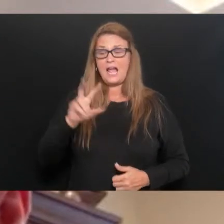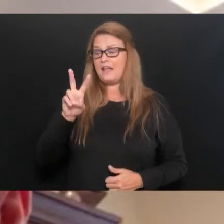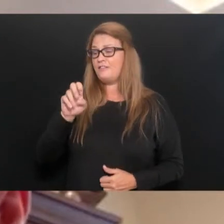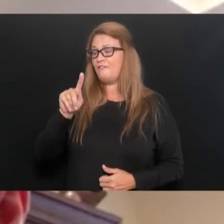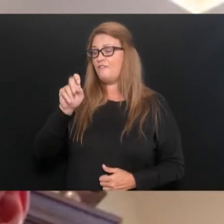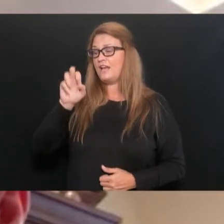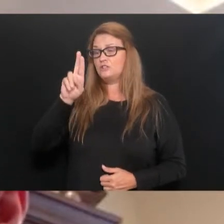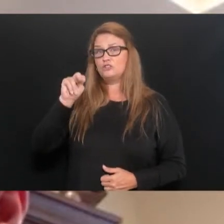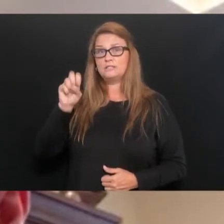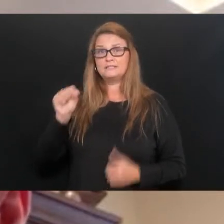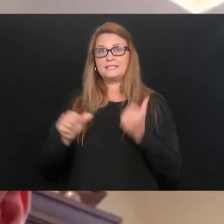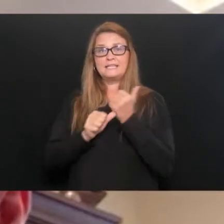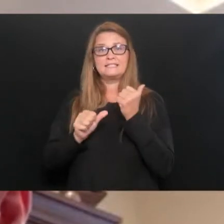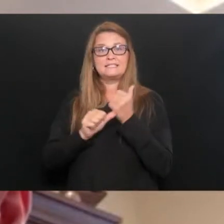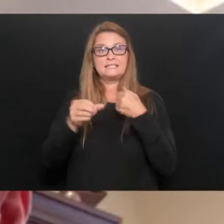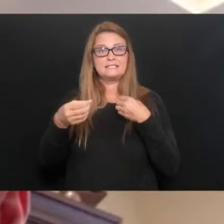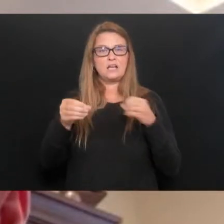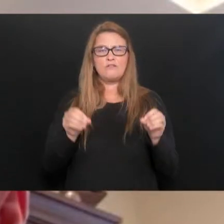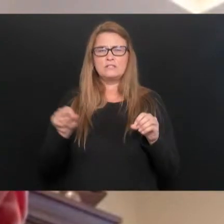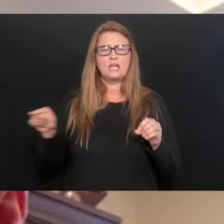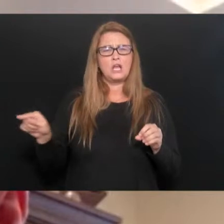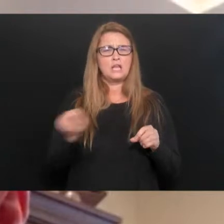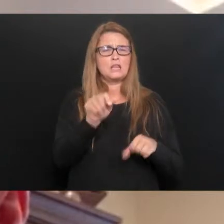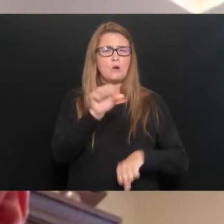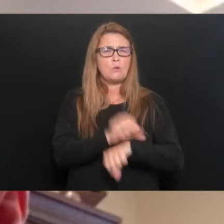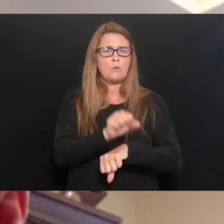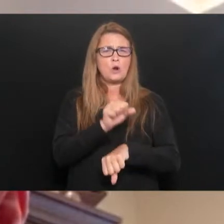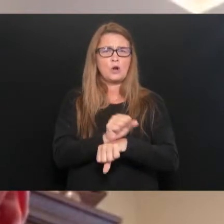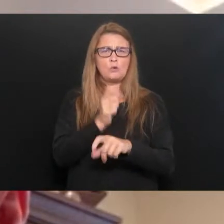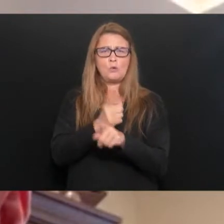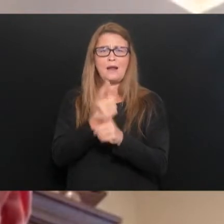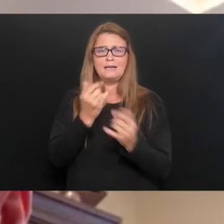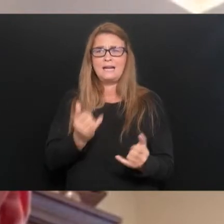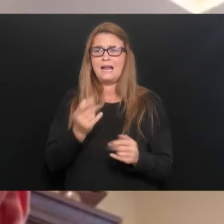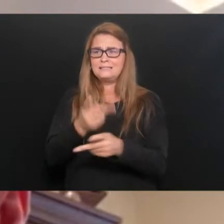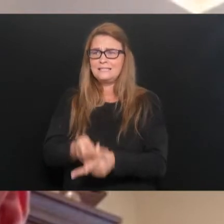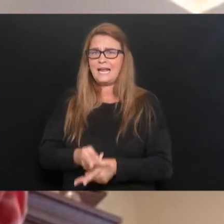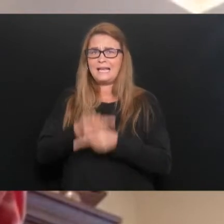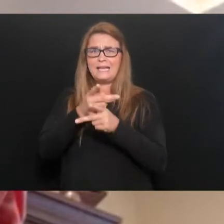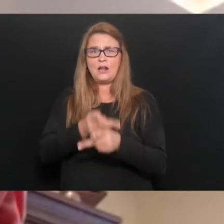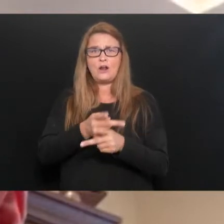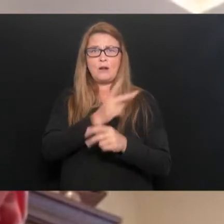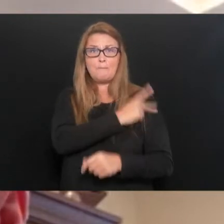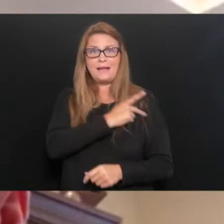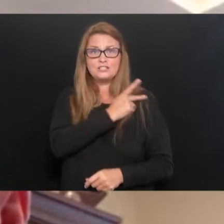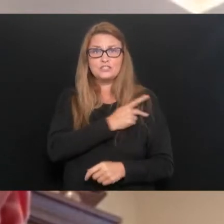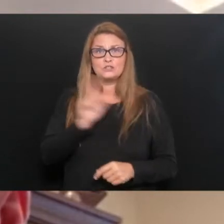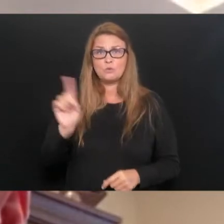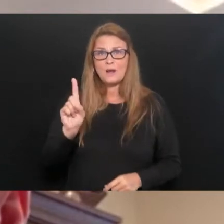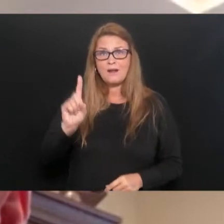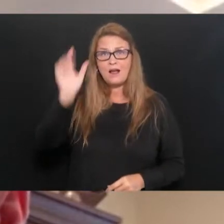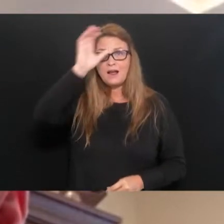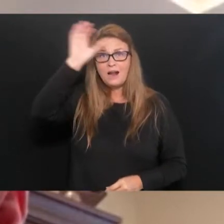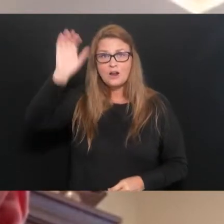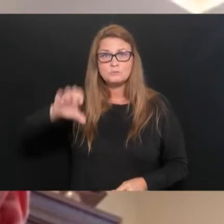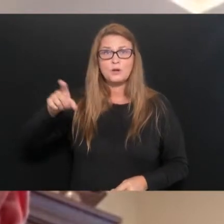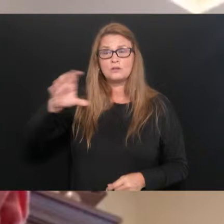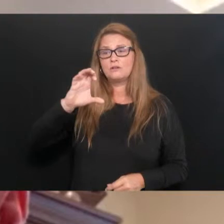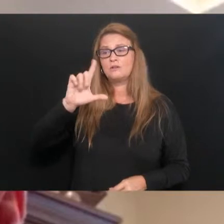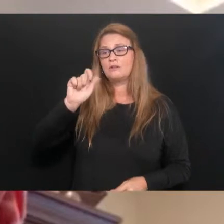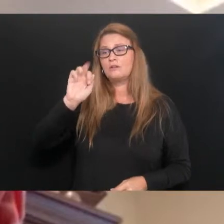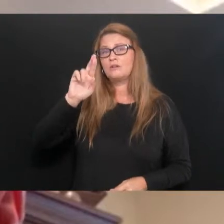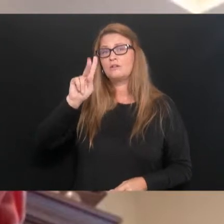Assistance Office for the work that they are doing to care for our patients at Clarksburg who are impacted by